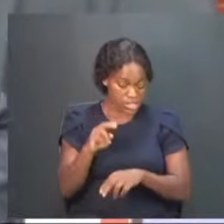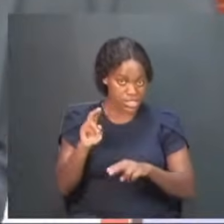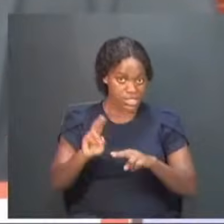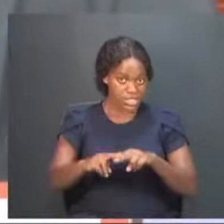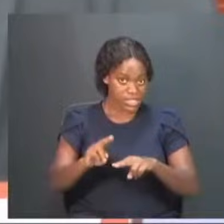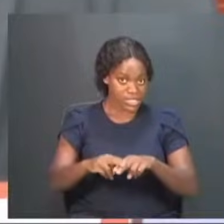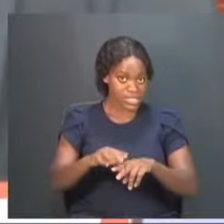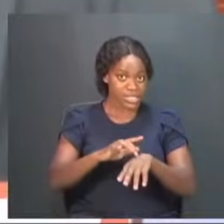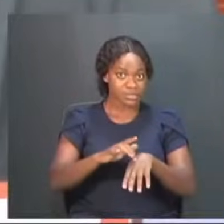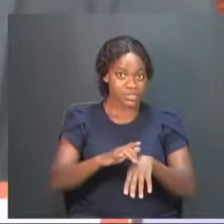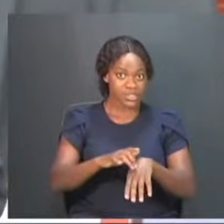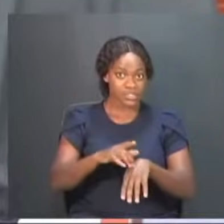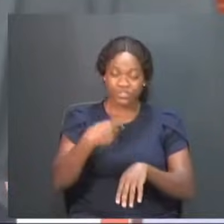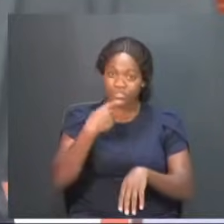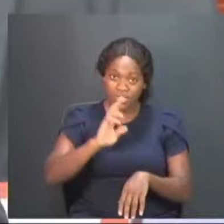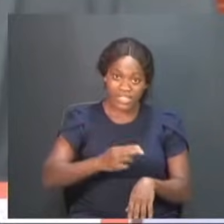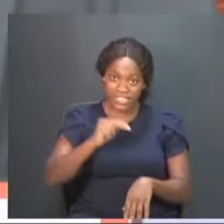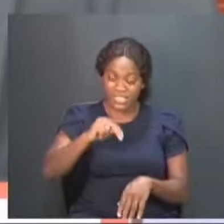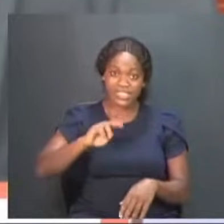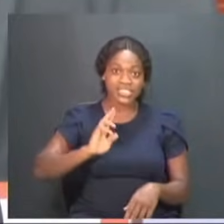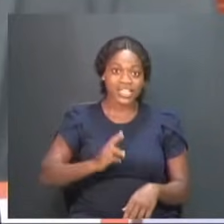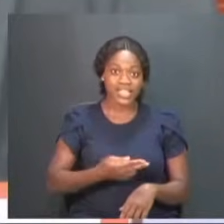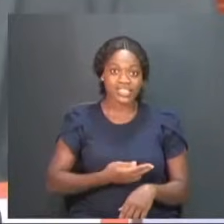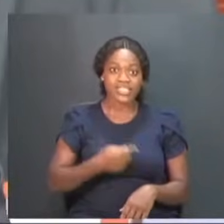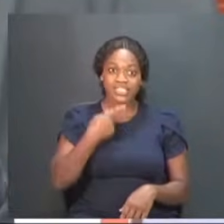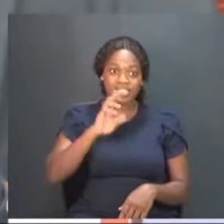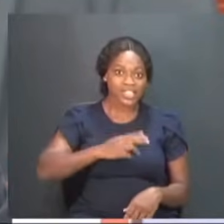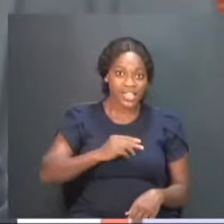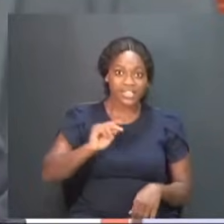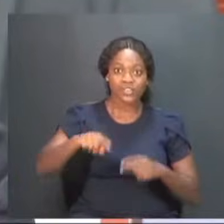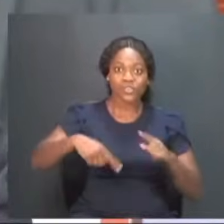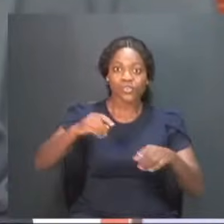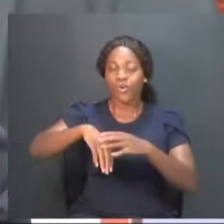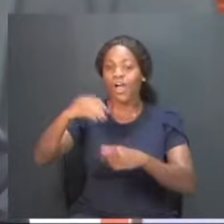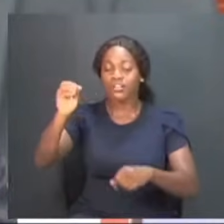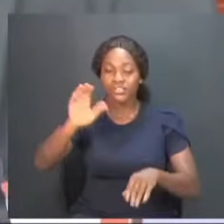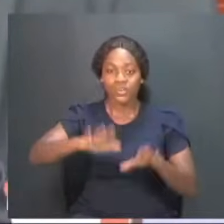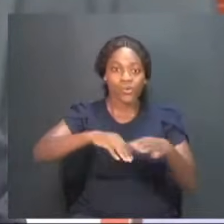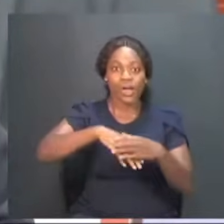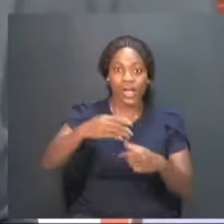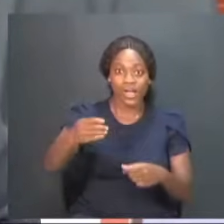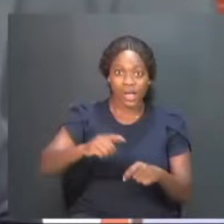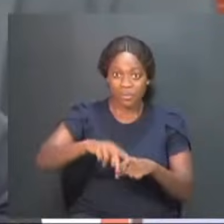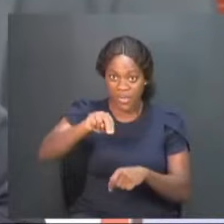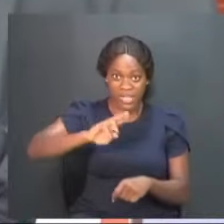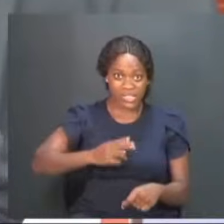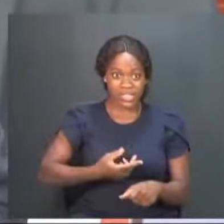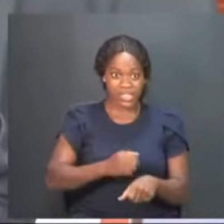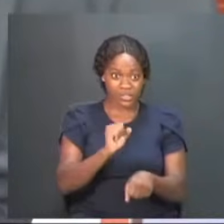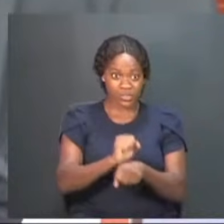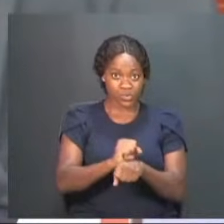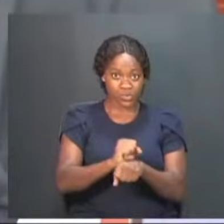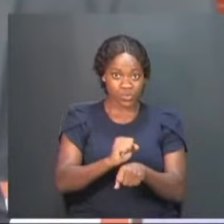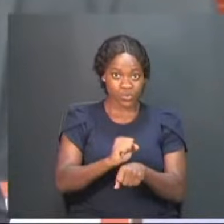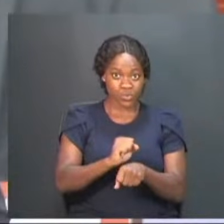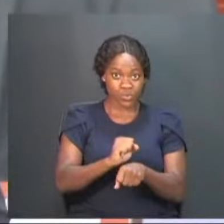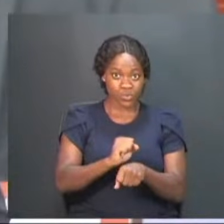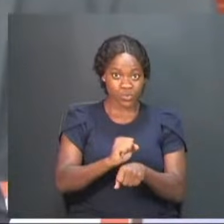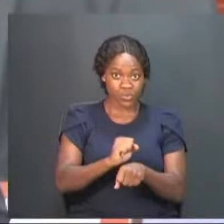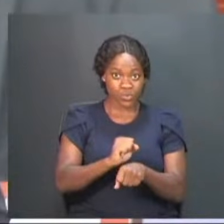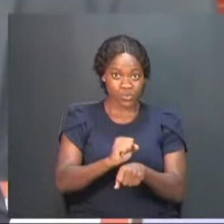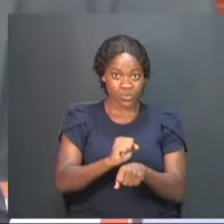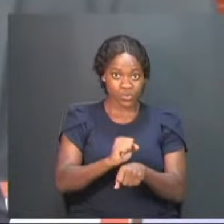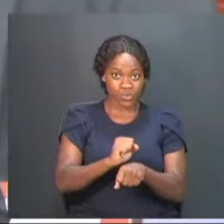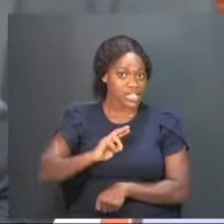us. You said we should walk away. The minority go away. Now you need us to do your bill. Speaker, they need us.